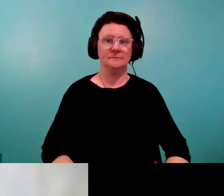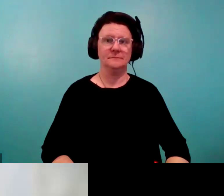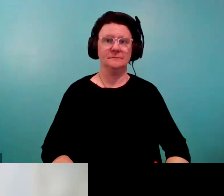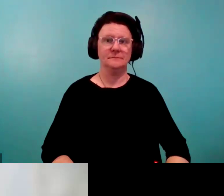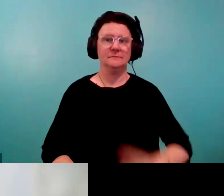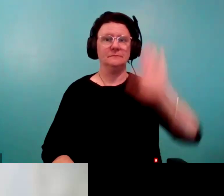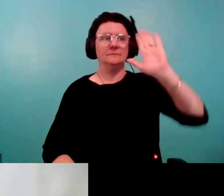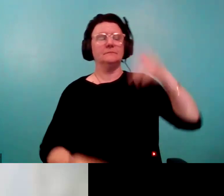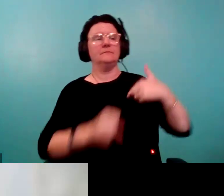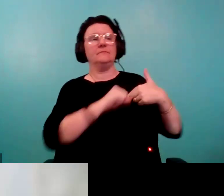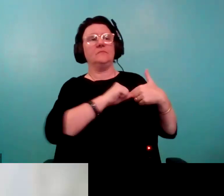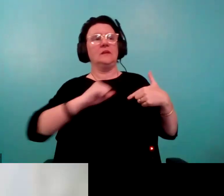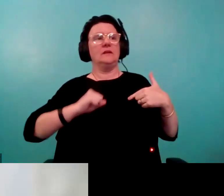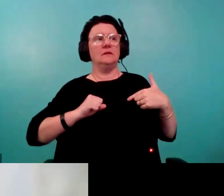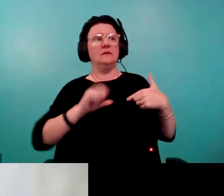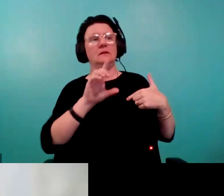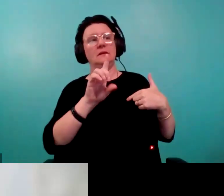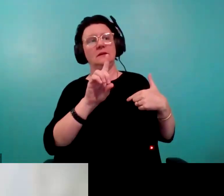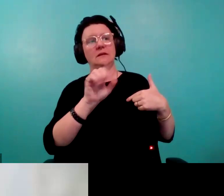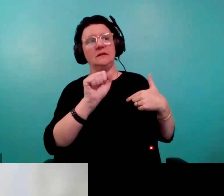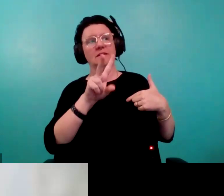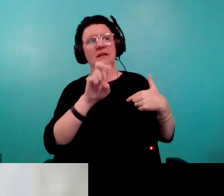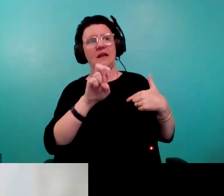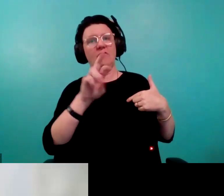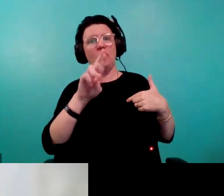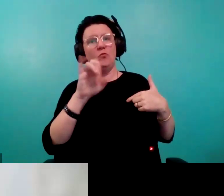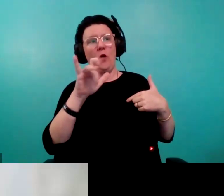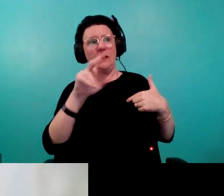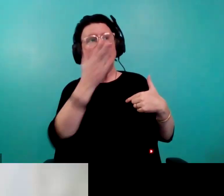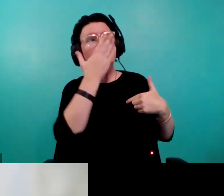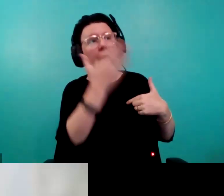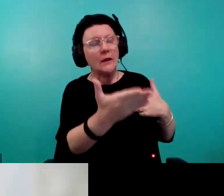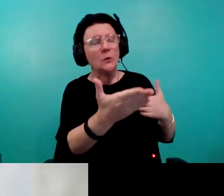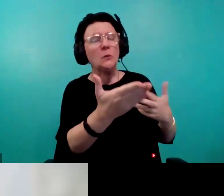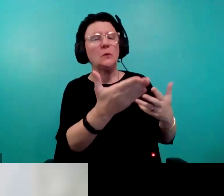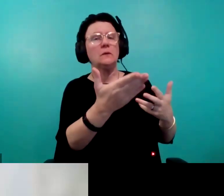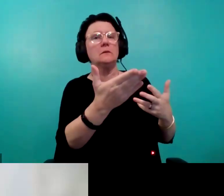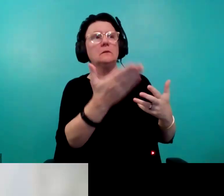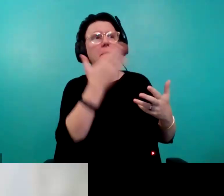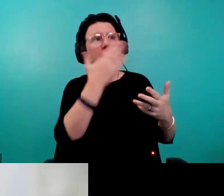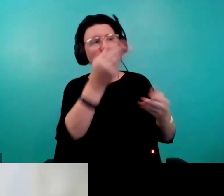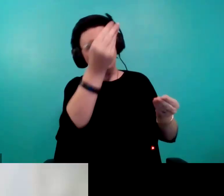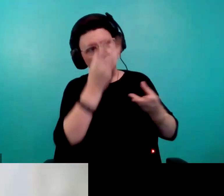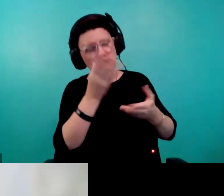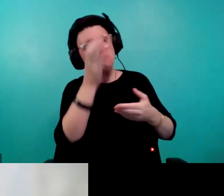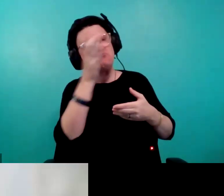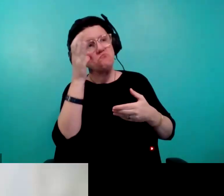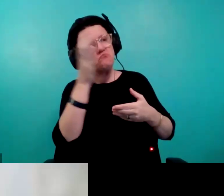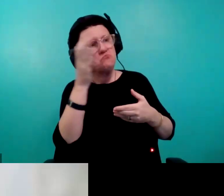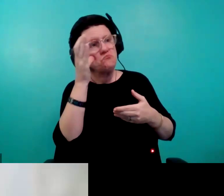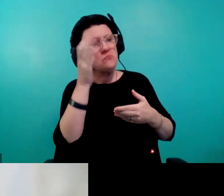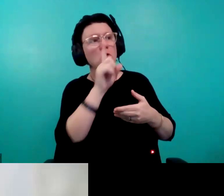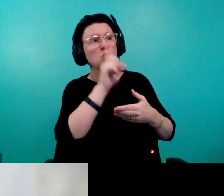This is Senator Dave Raleigh. I just want to say thank you as well. Appreciate the information and especially